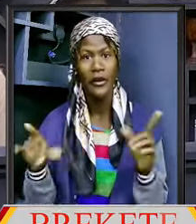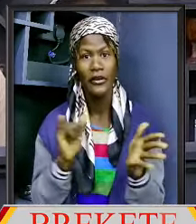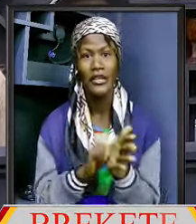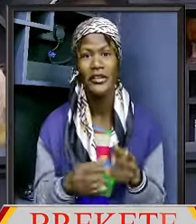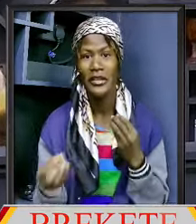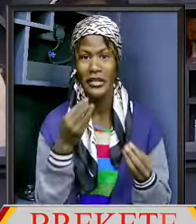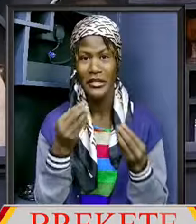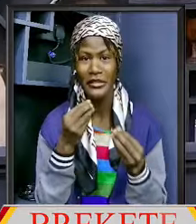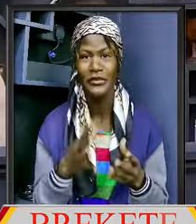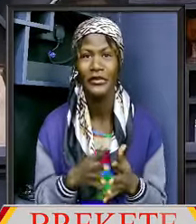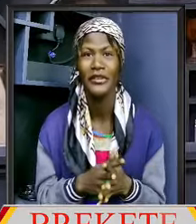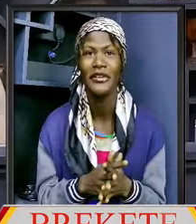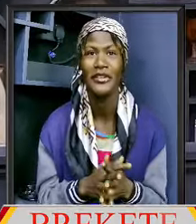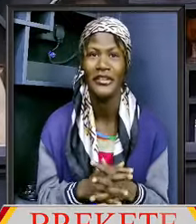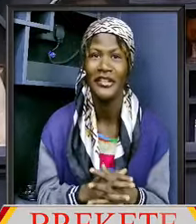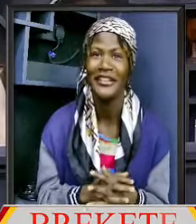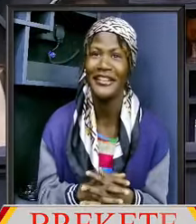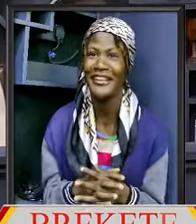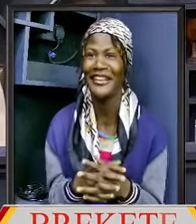course.